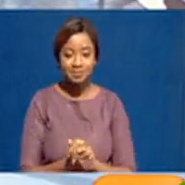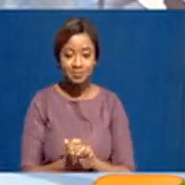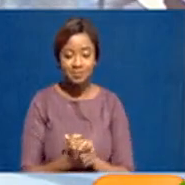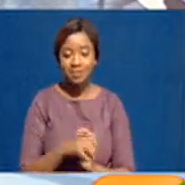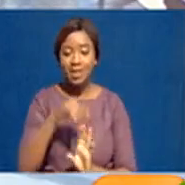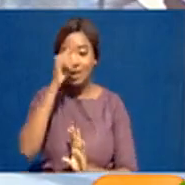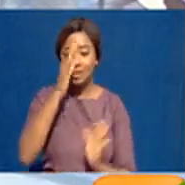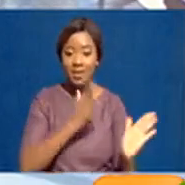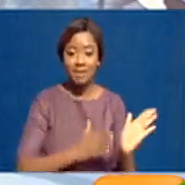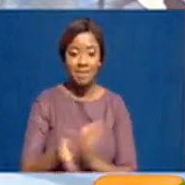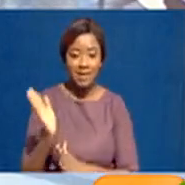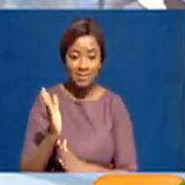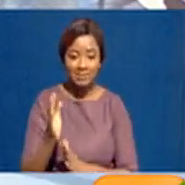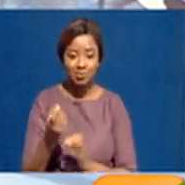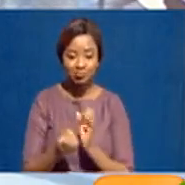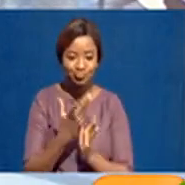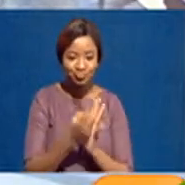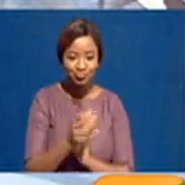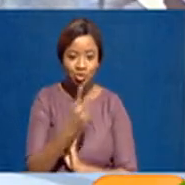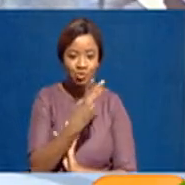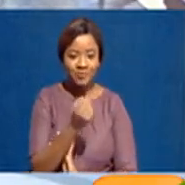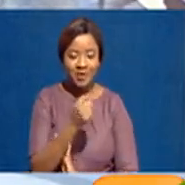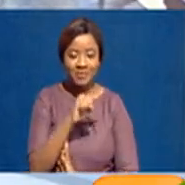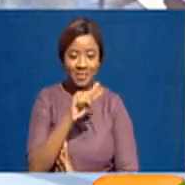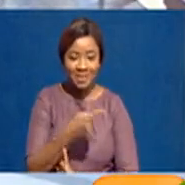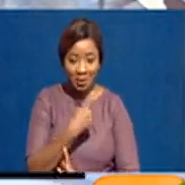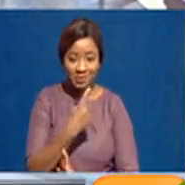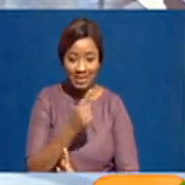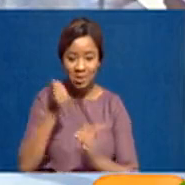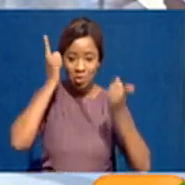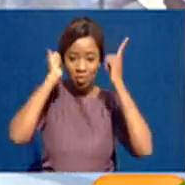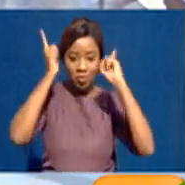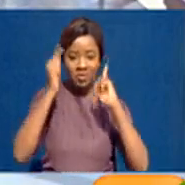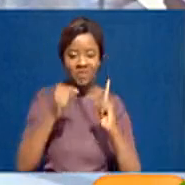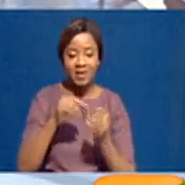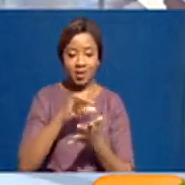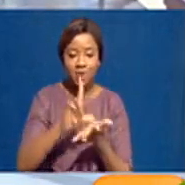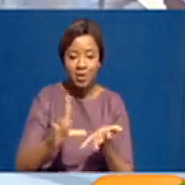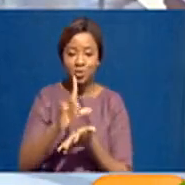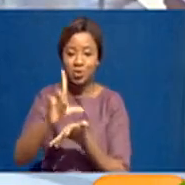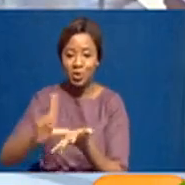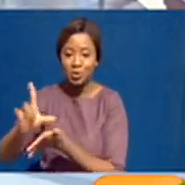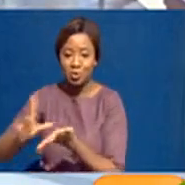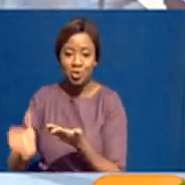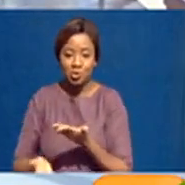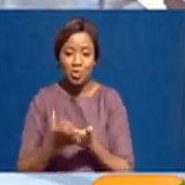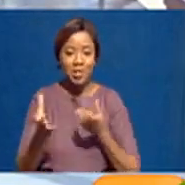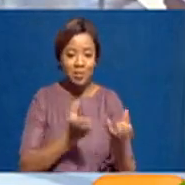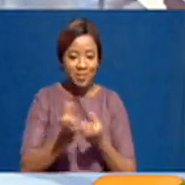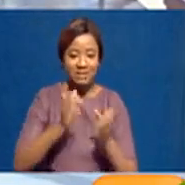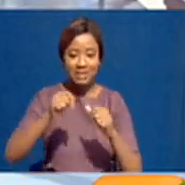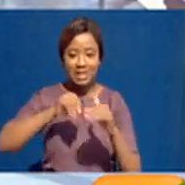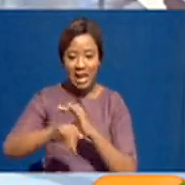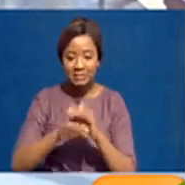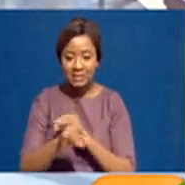Government intends to create 25,000 hotspots in the country to help small businesses tap into the online market and boost